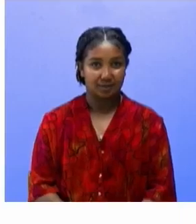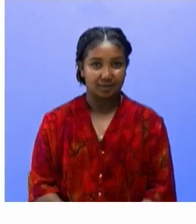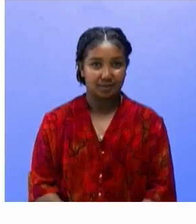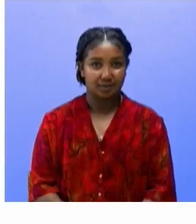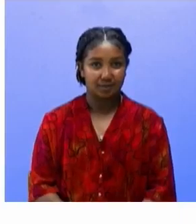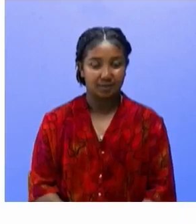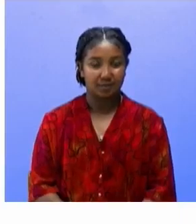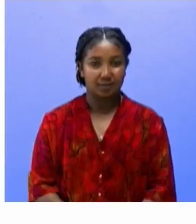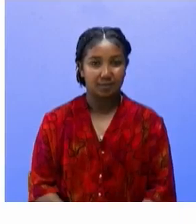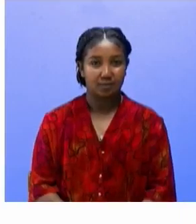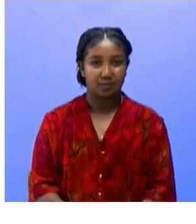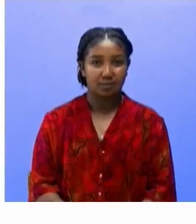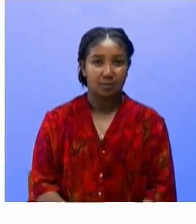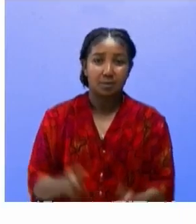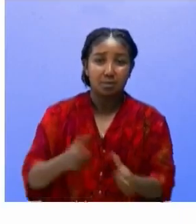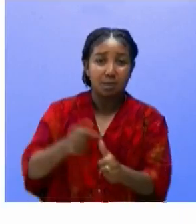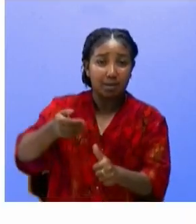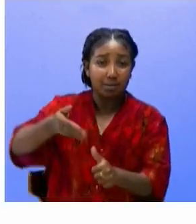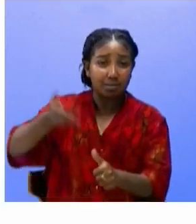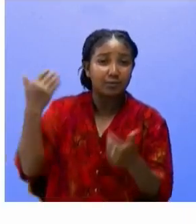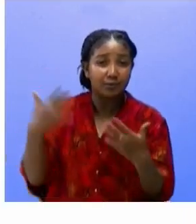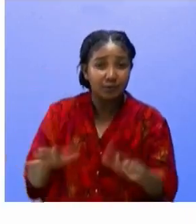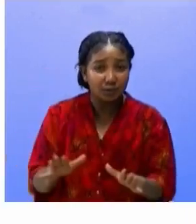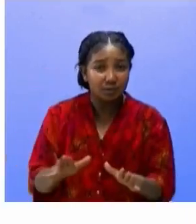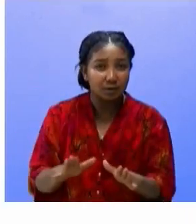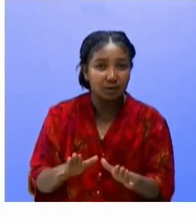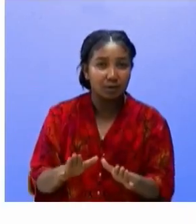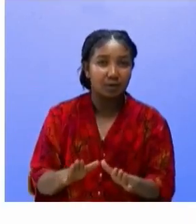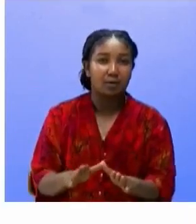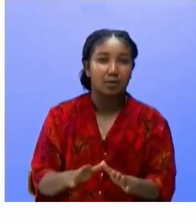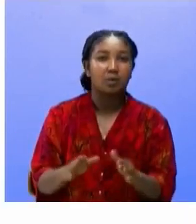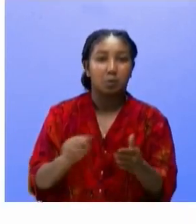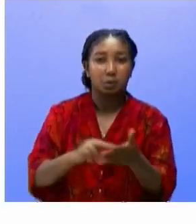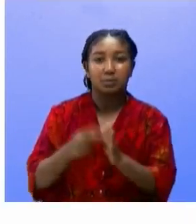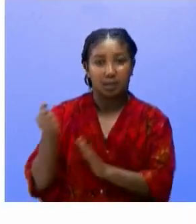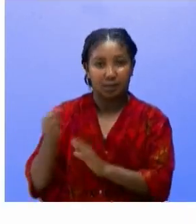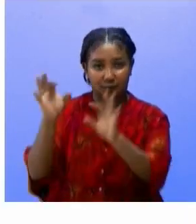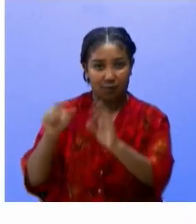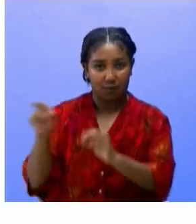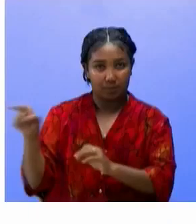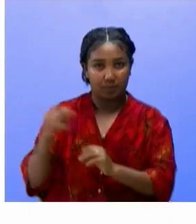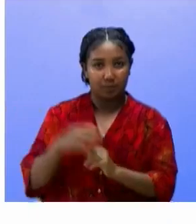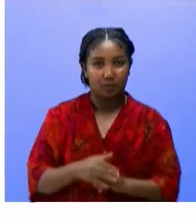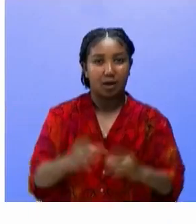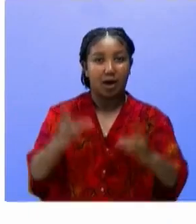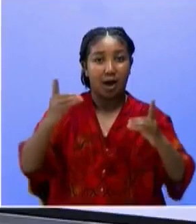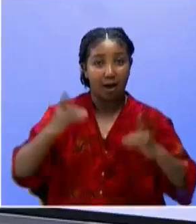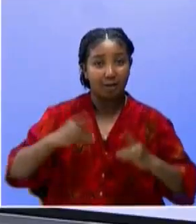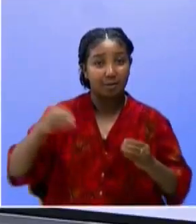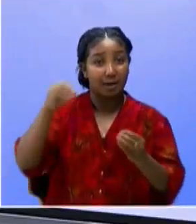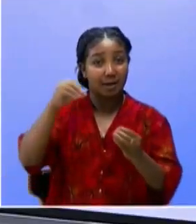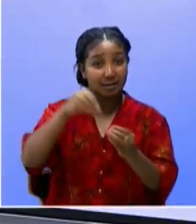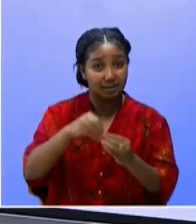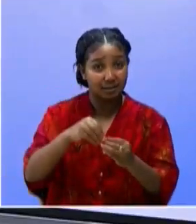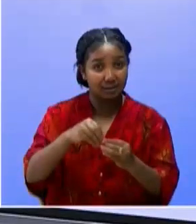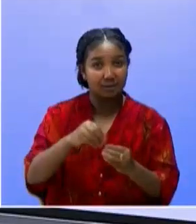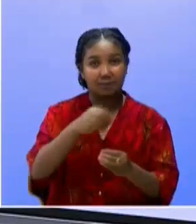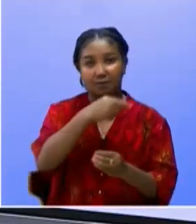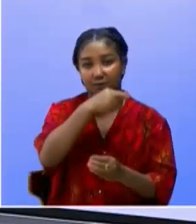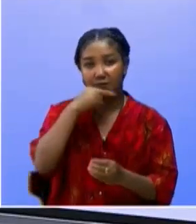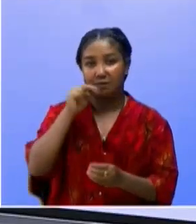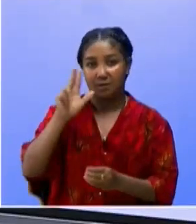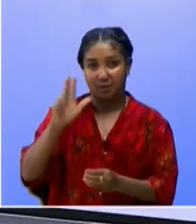Past perfect. Which means this form. Had plus verb